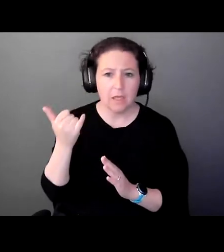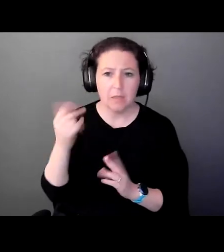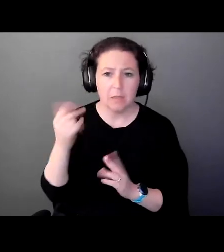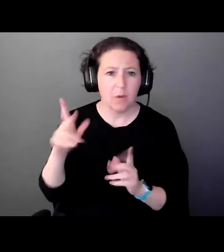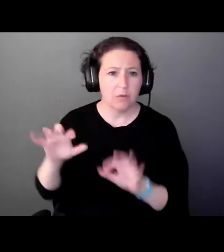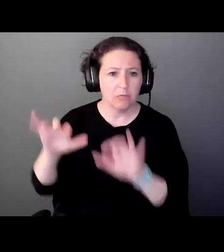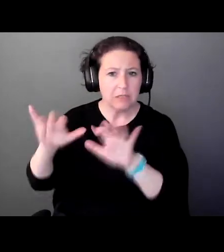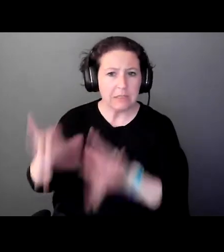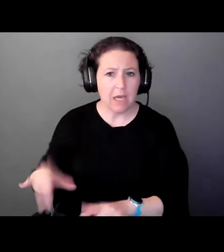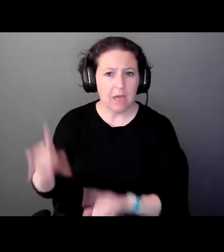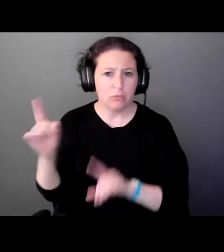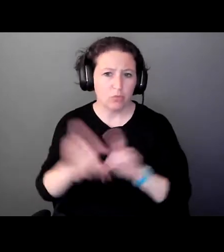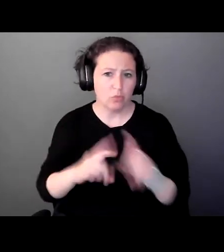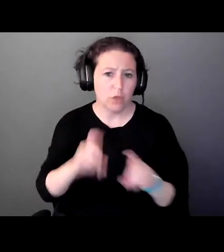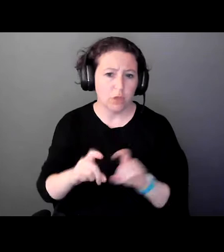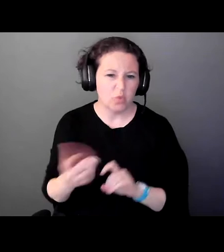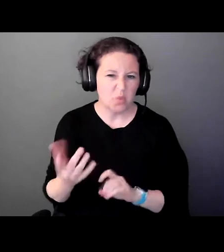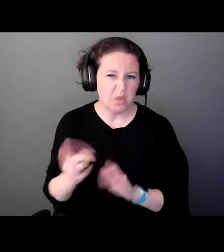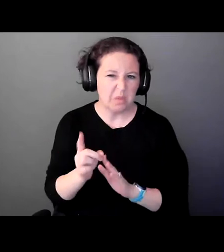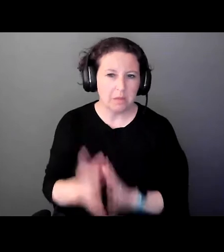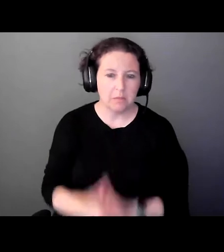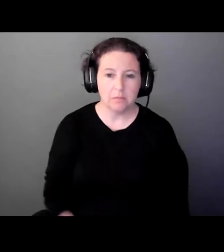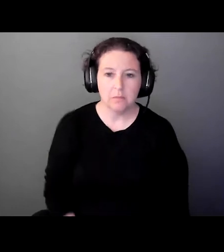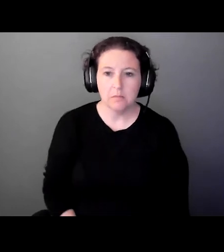any questions into the chat for us.